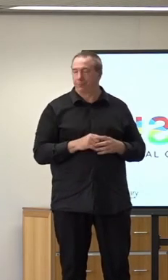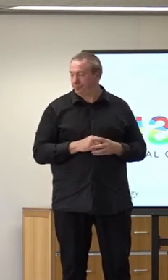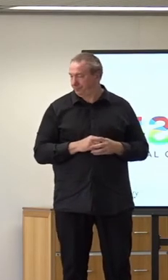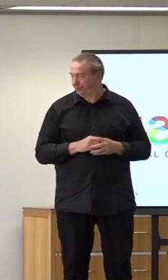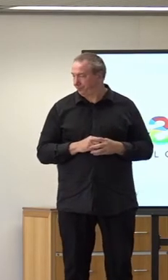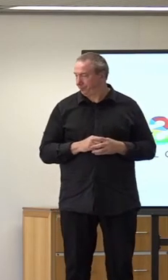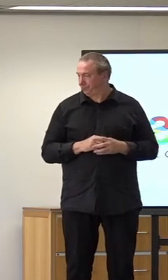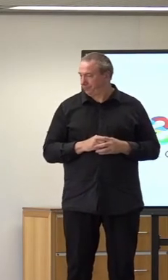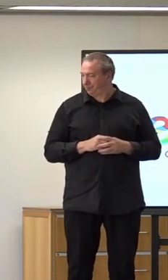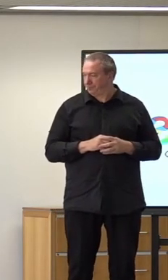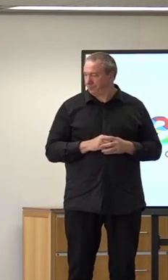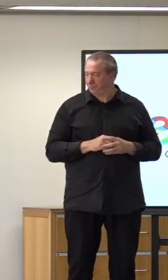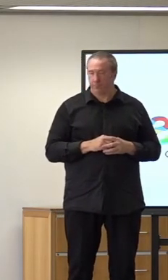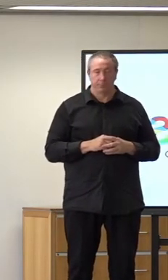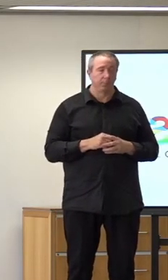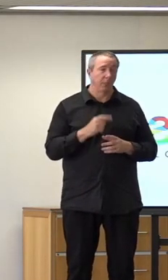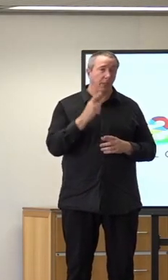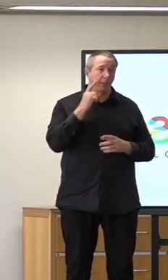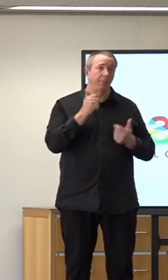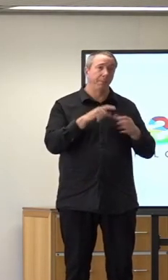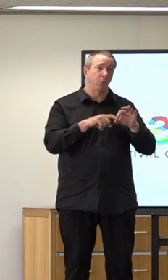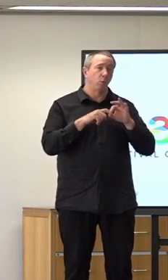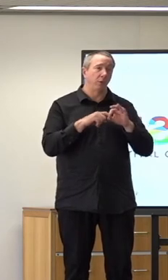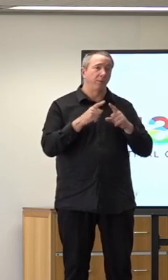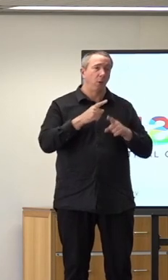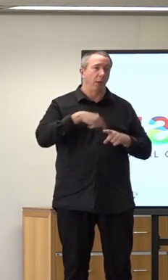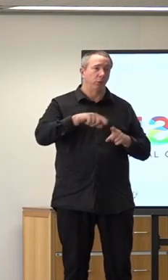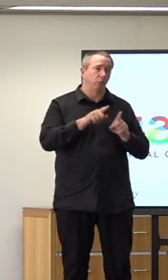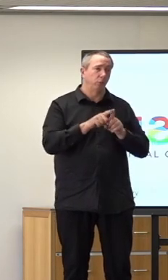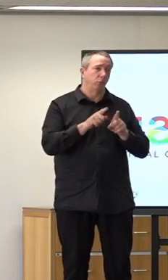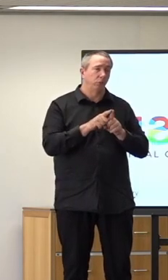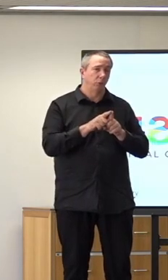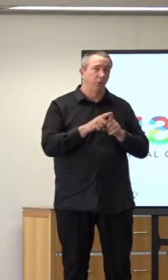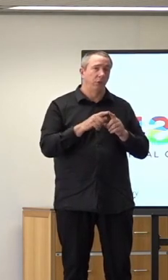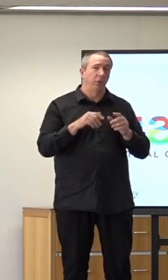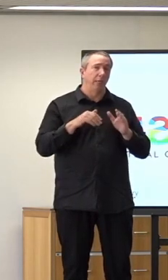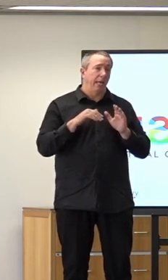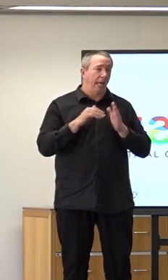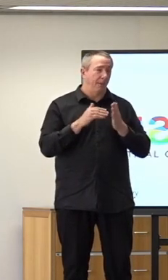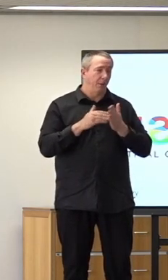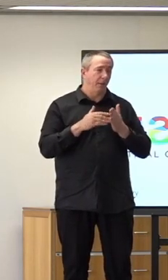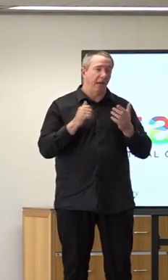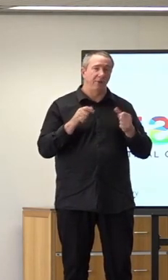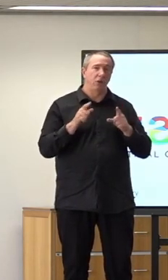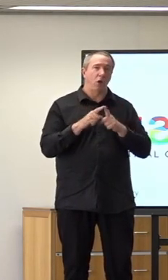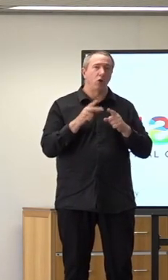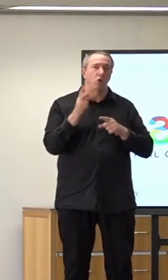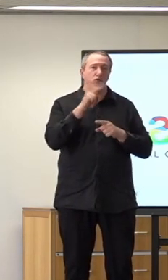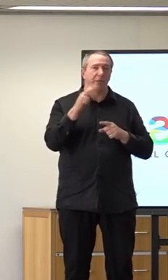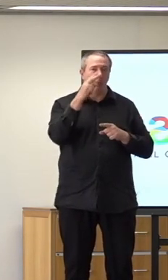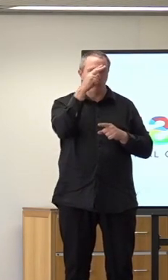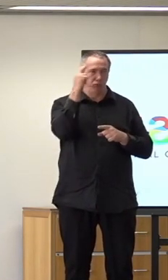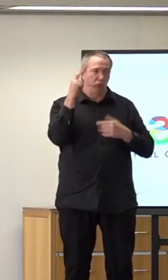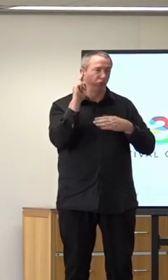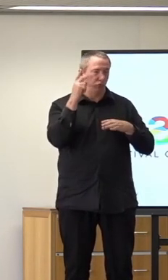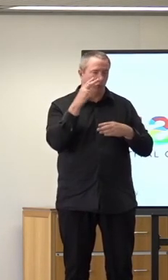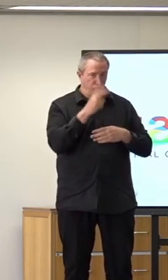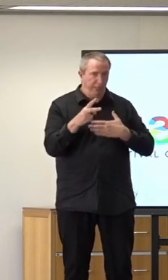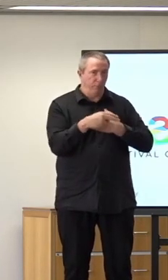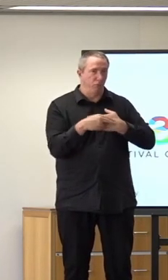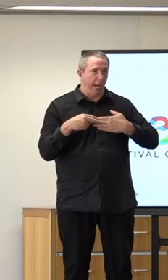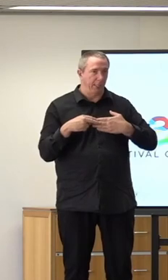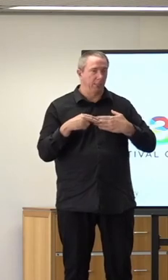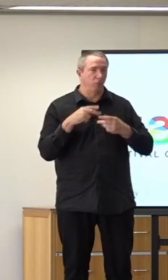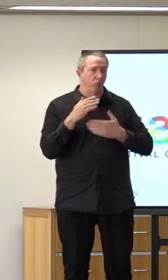at AGWA this is a big question for us. We're going through a very a large sort of rebranding process as well, and a process of